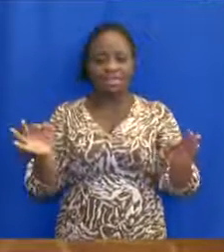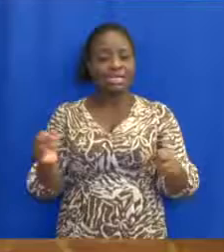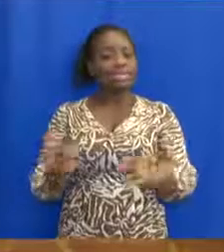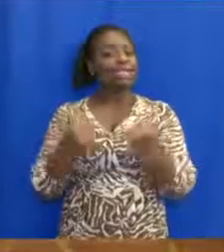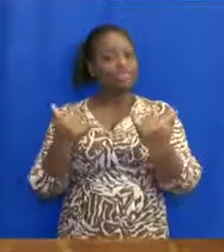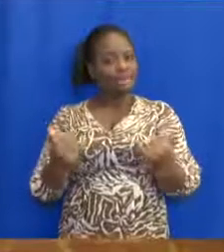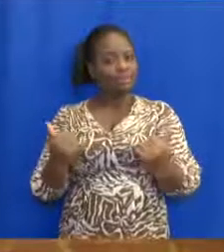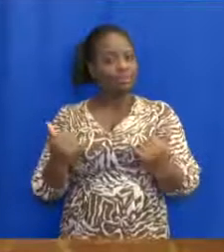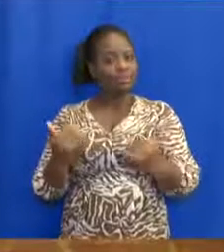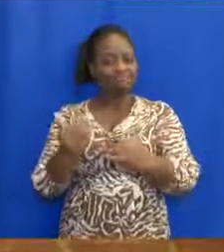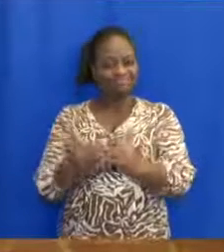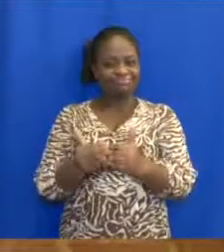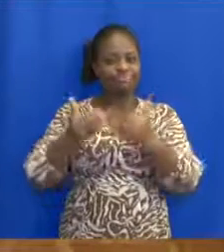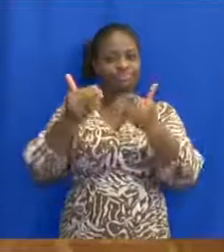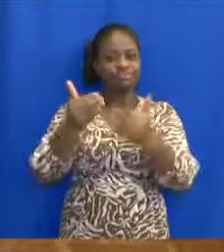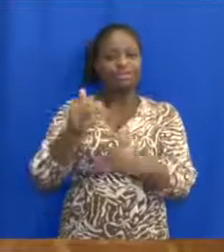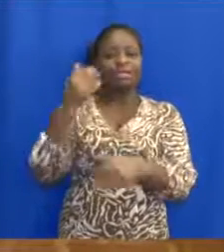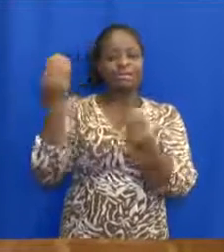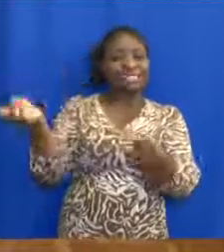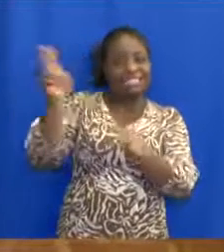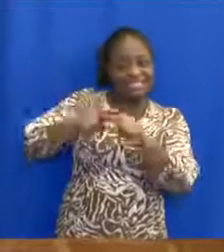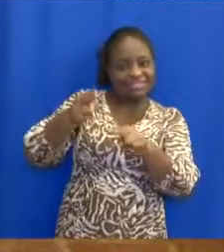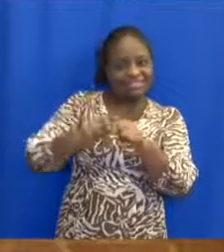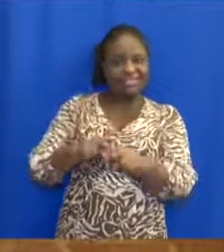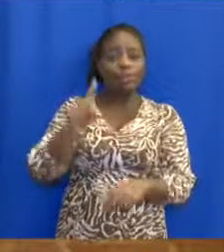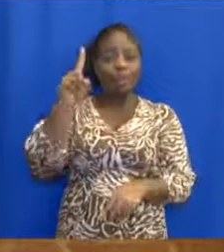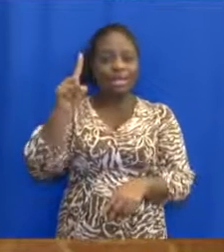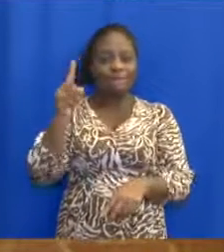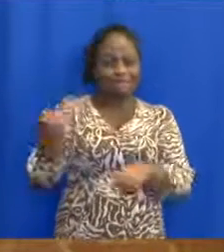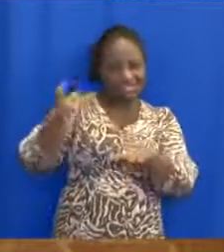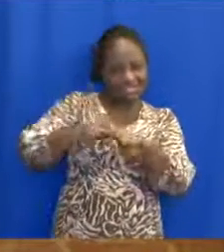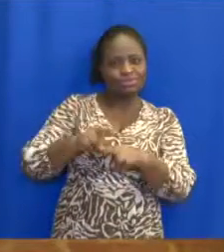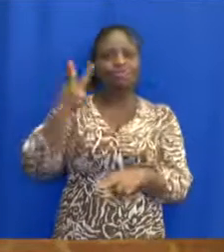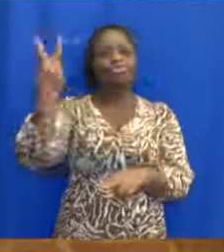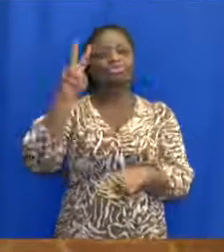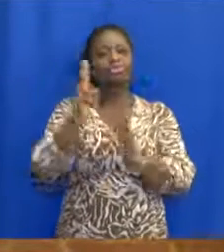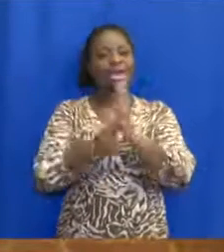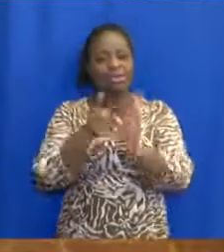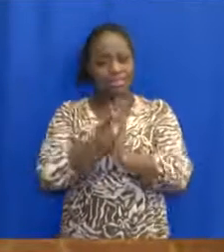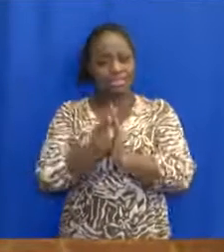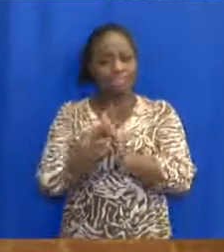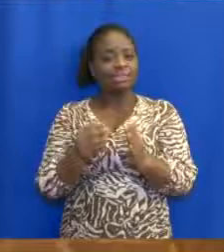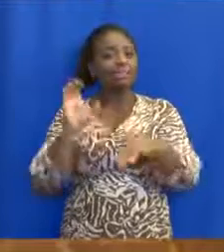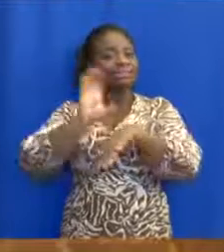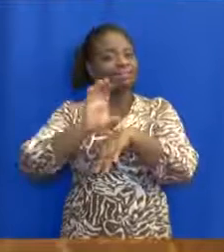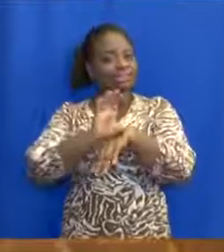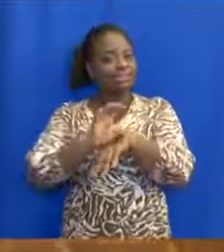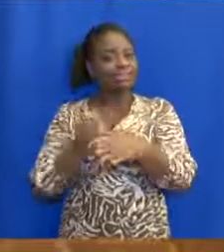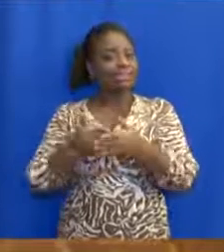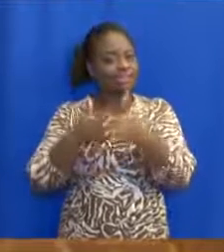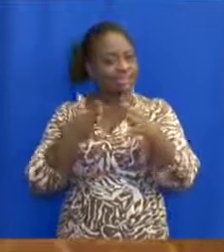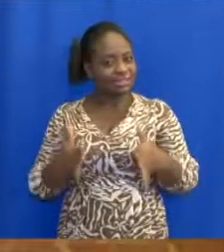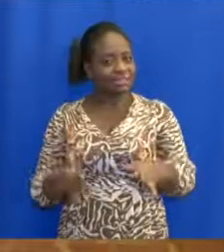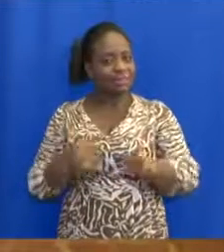worship extended from 1 to 2 hours per service. Church leaders who are desirous